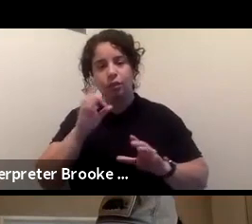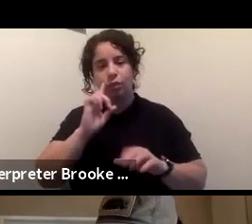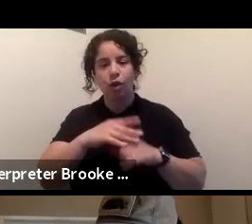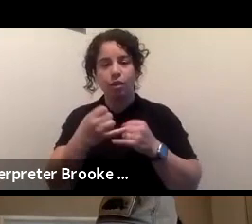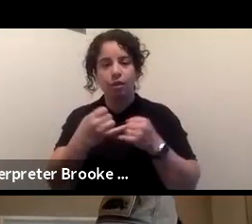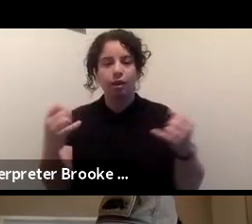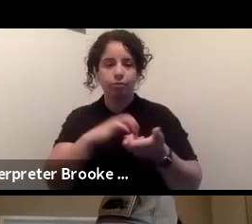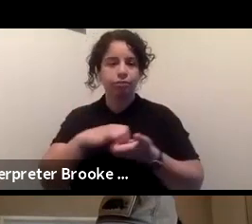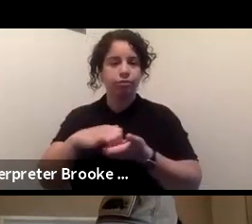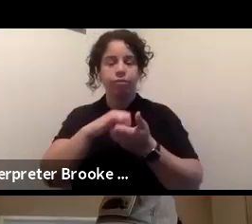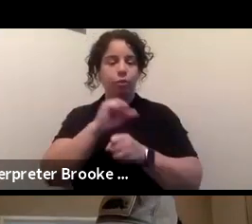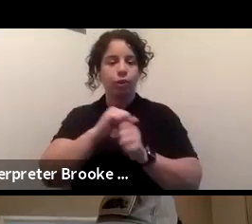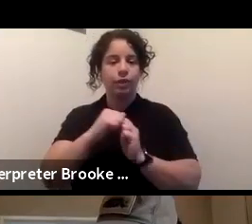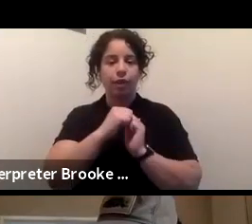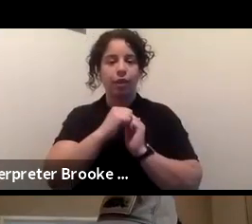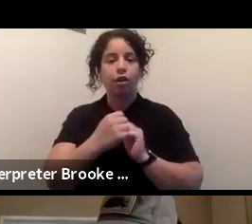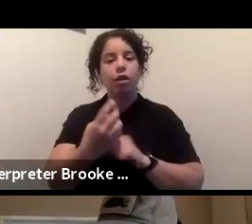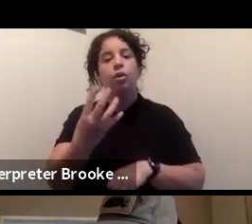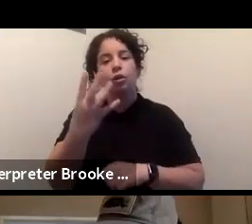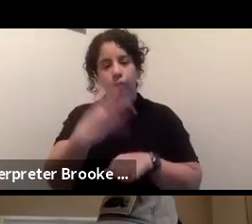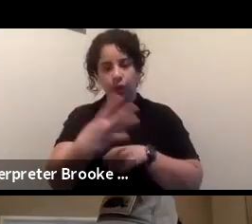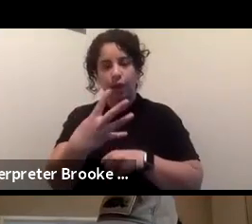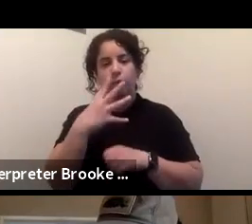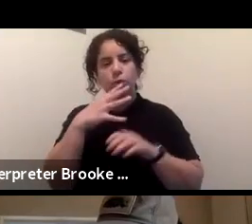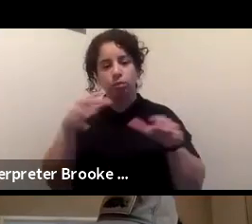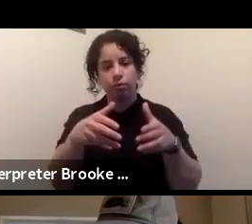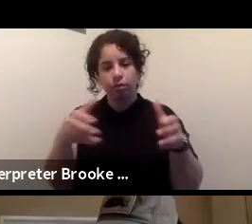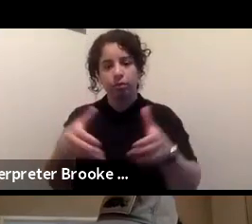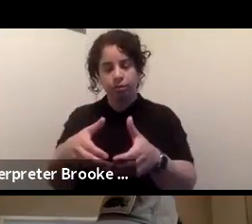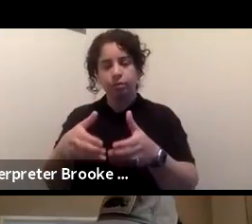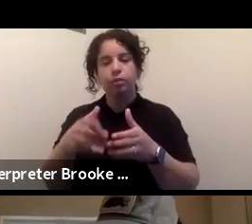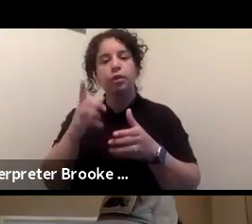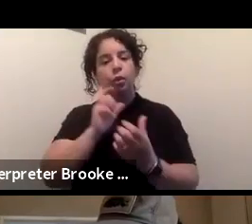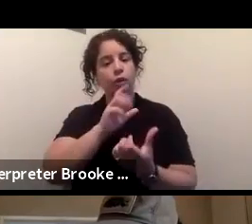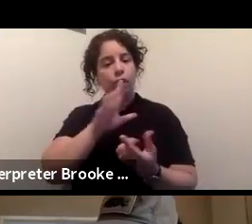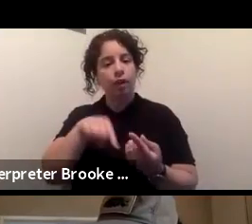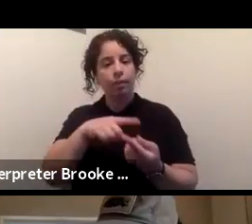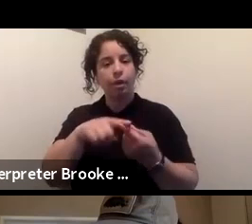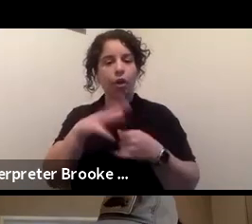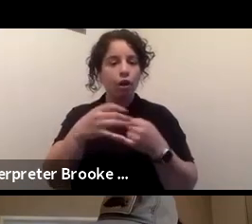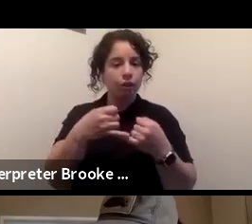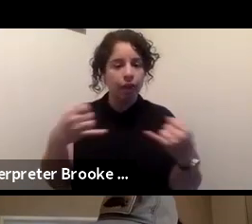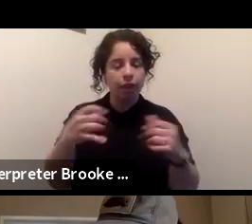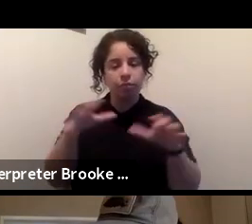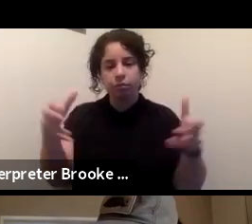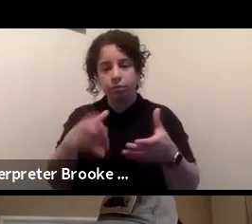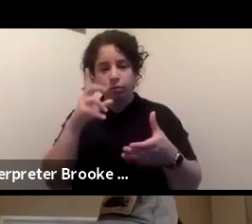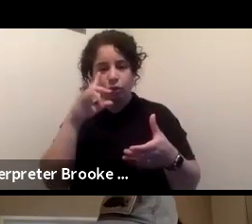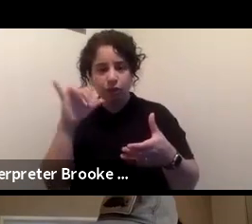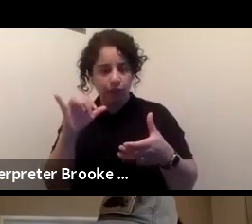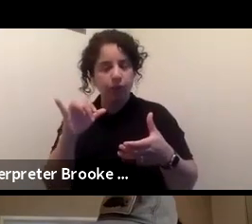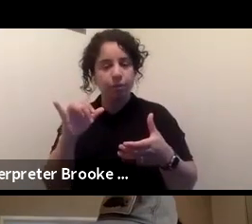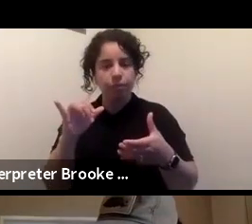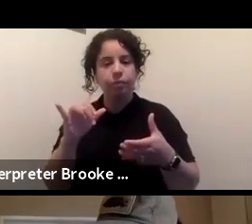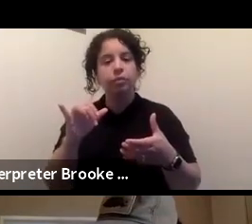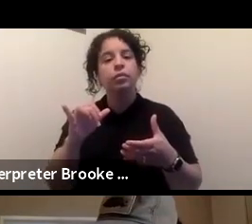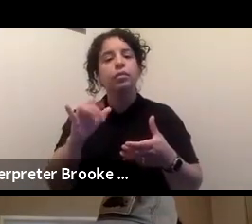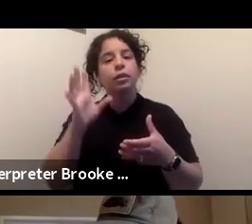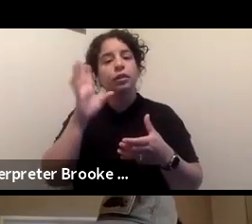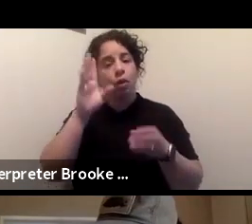a four-part series. We're addressing approaches to and practices in online convening that center